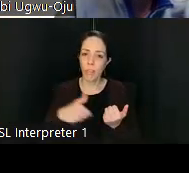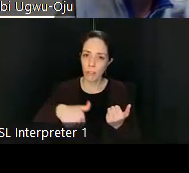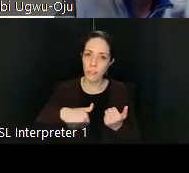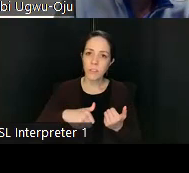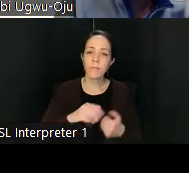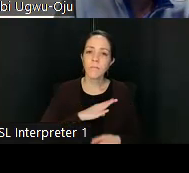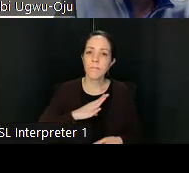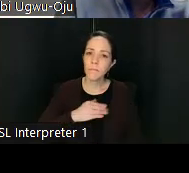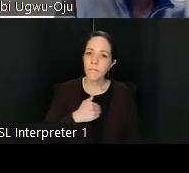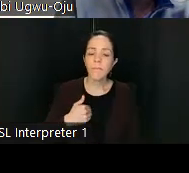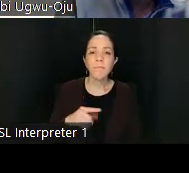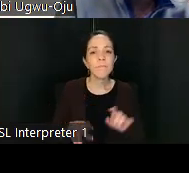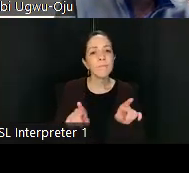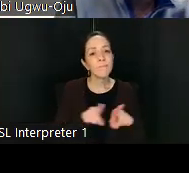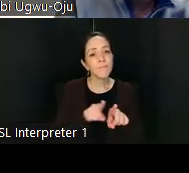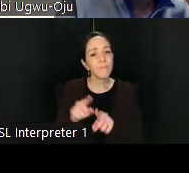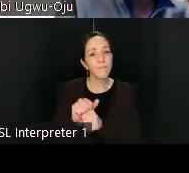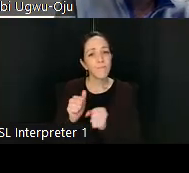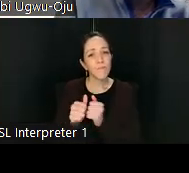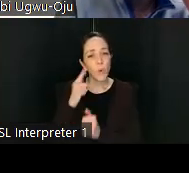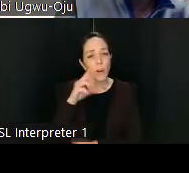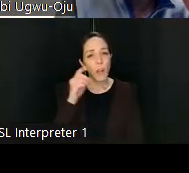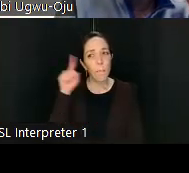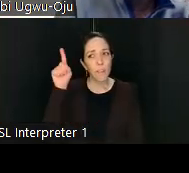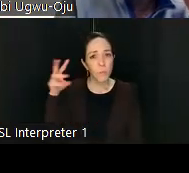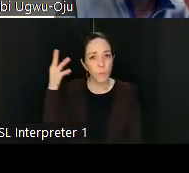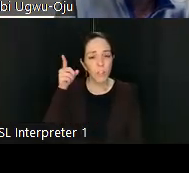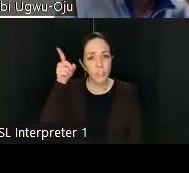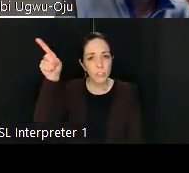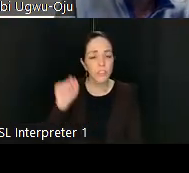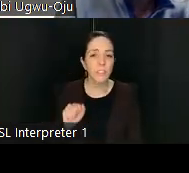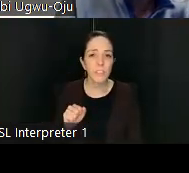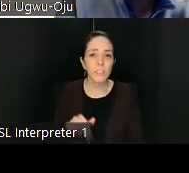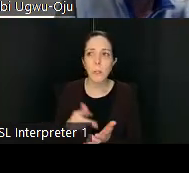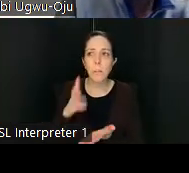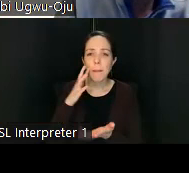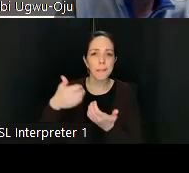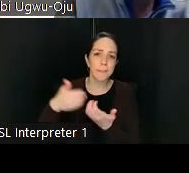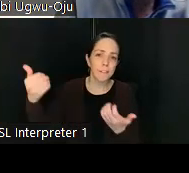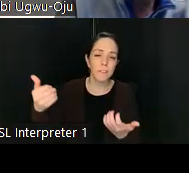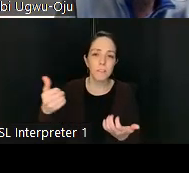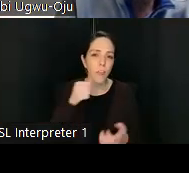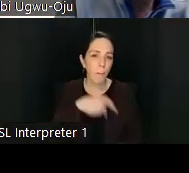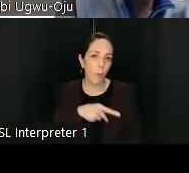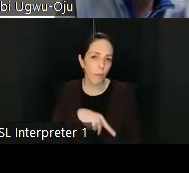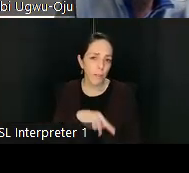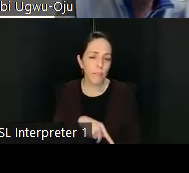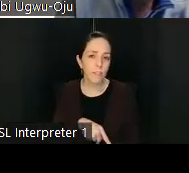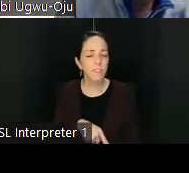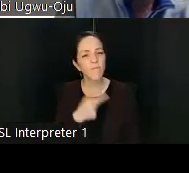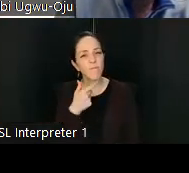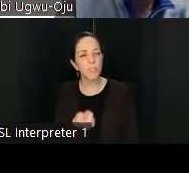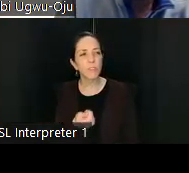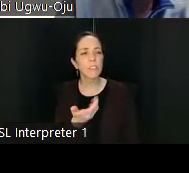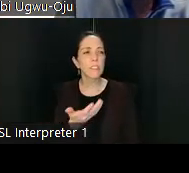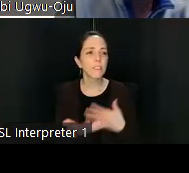work for a company in Washington. So, you know, this isn't their even their jurisdiction. So I don't know how to frame this,